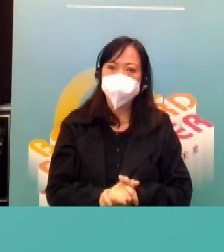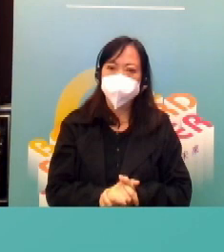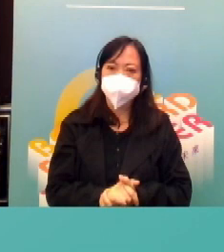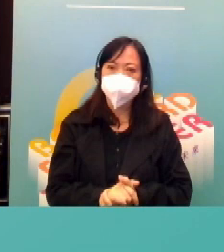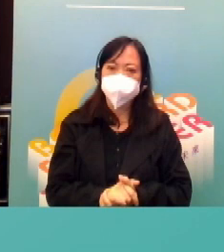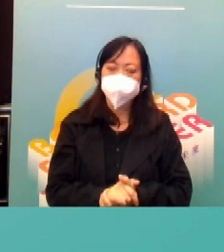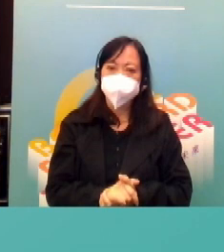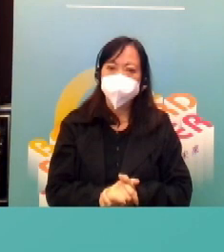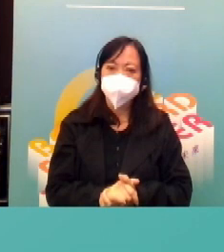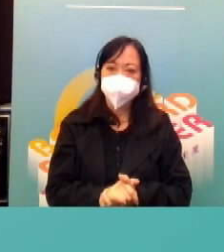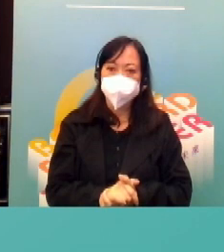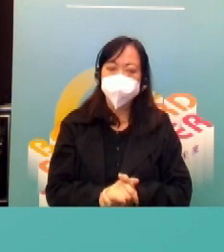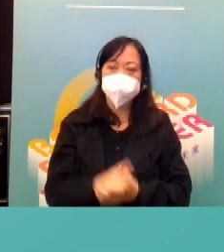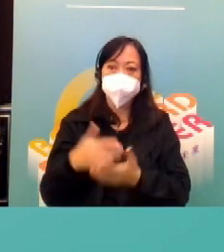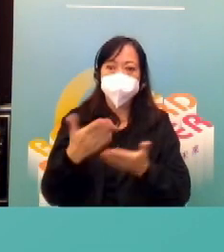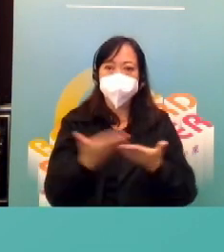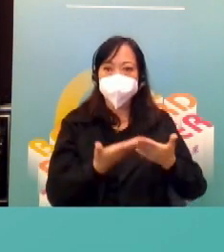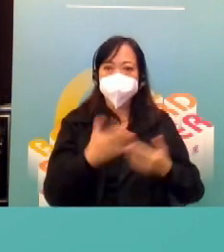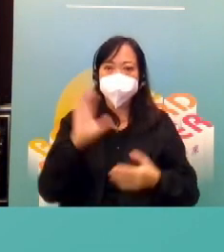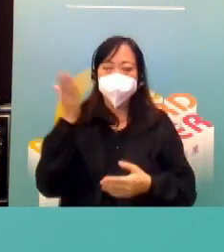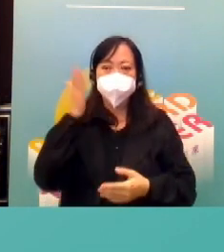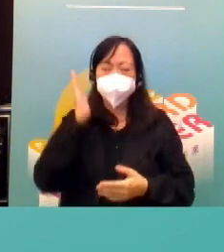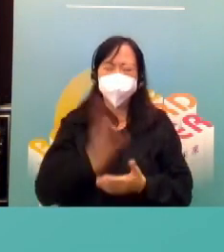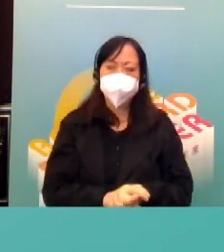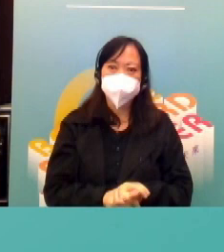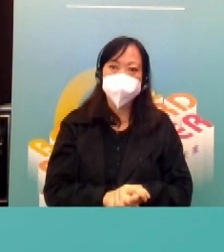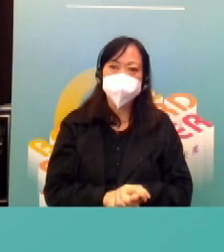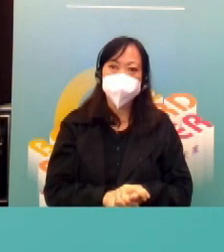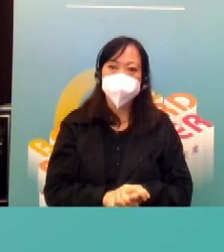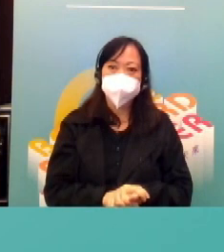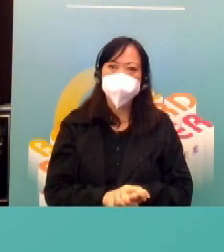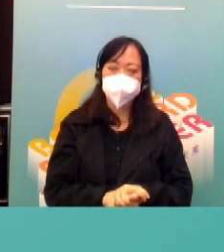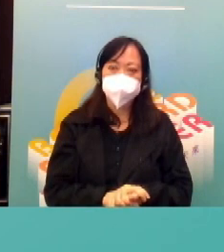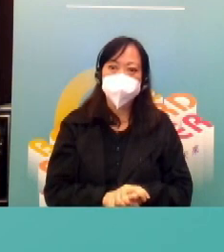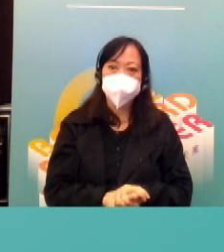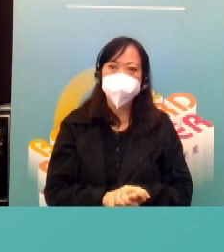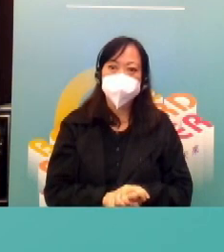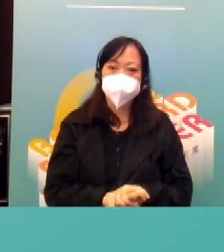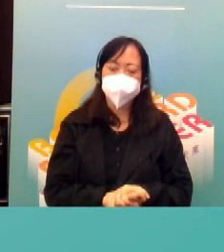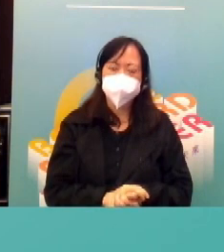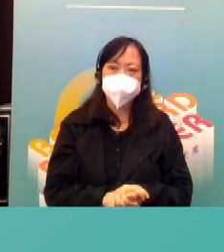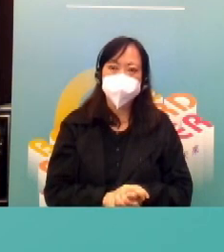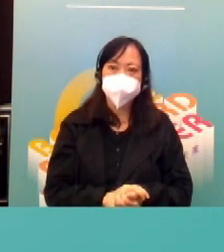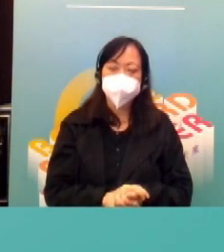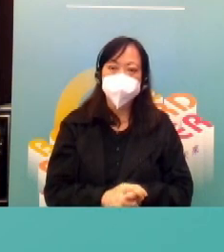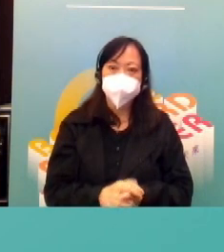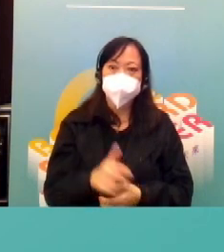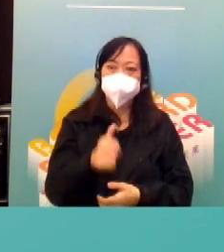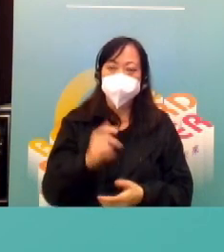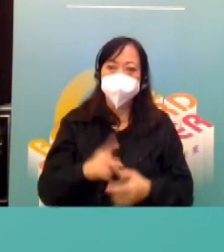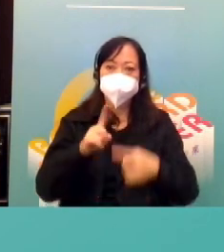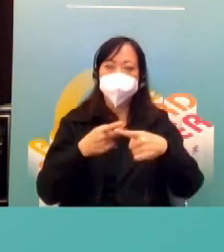you. Yeah, okay. Thank you all so much for inviting me to speak at this event.